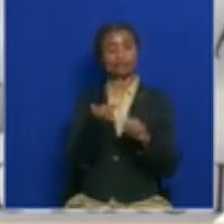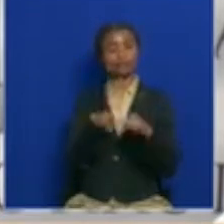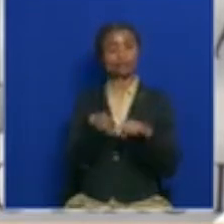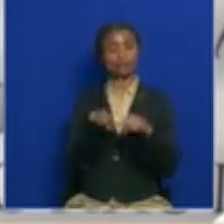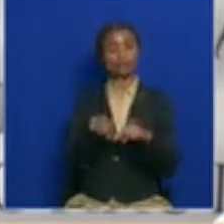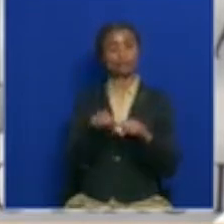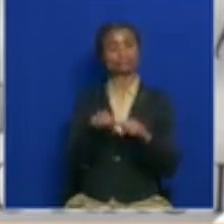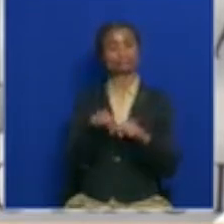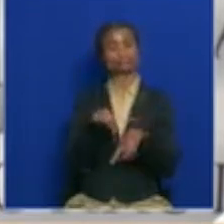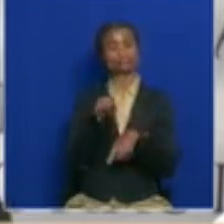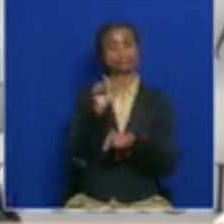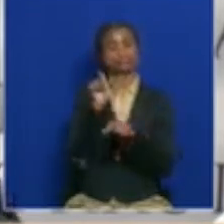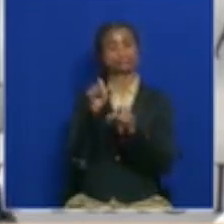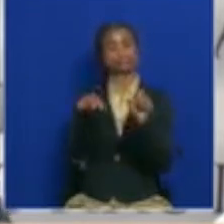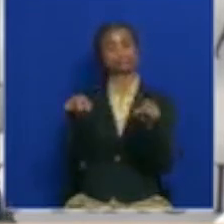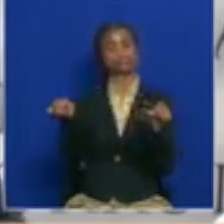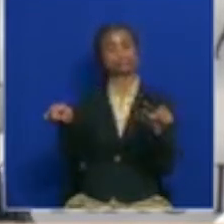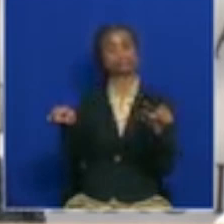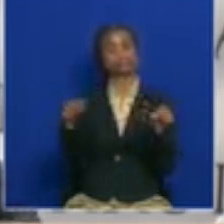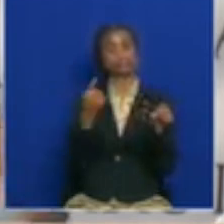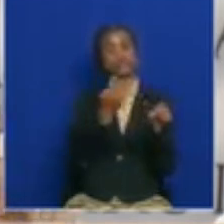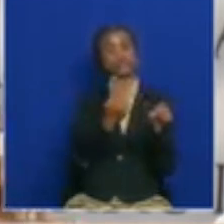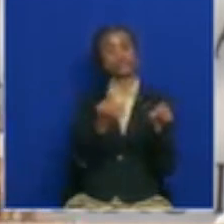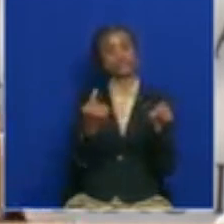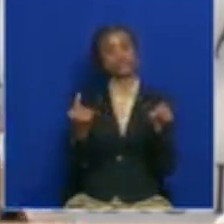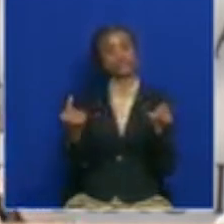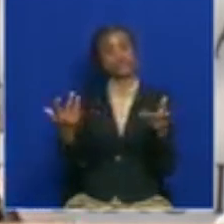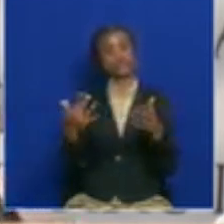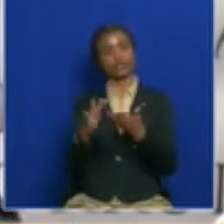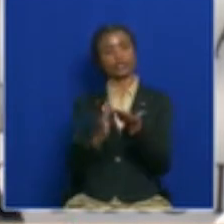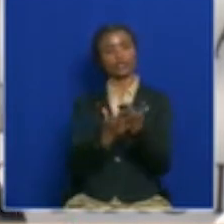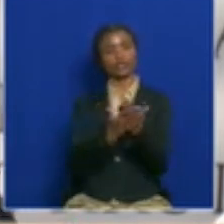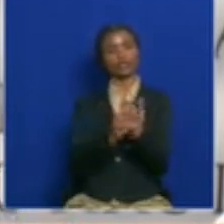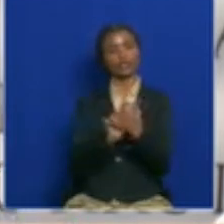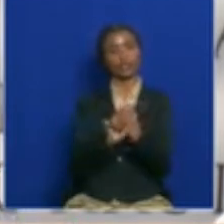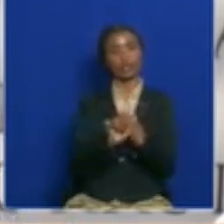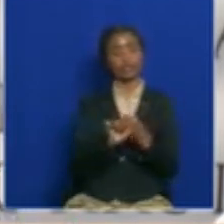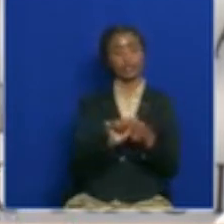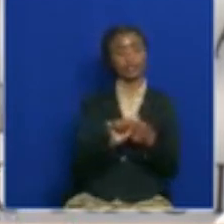A. And that Annexure A appears from page 7.